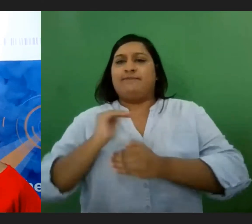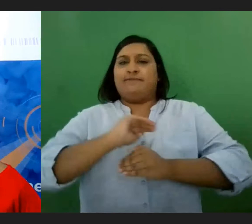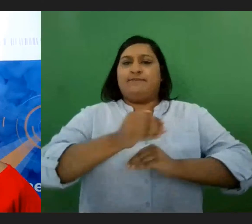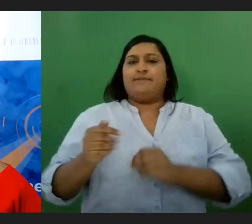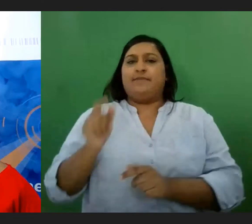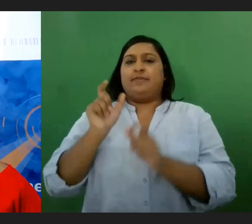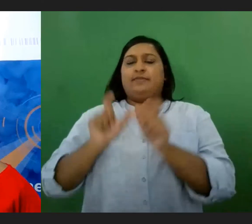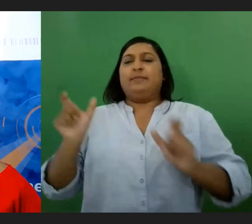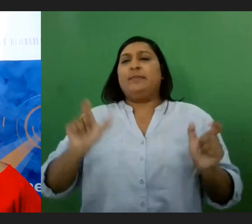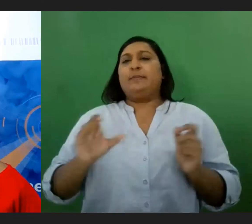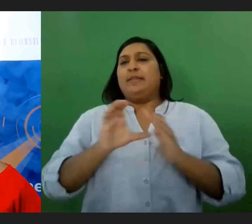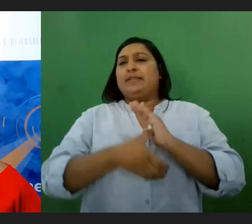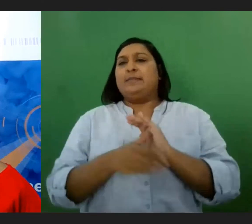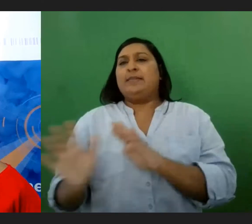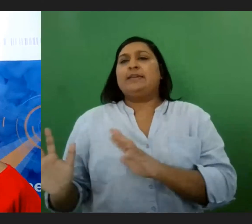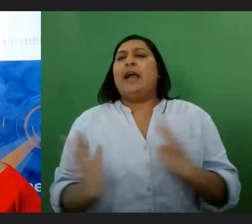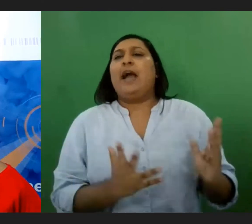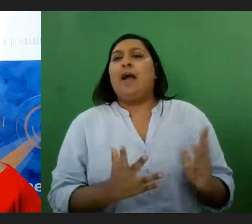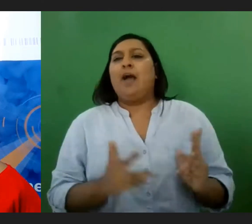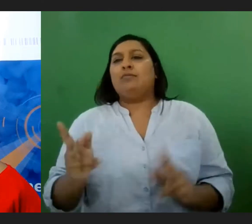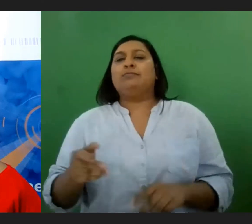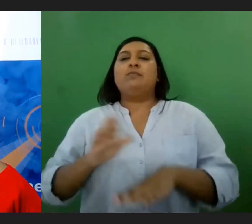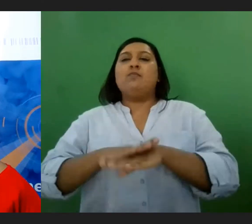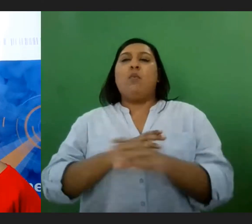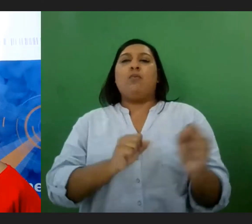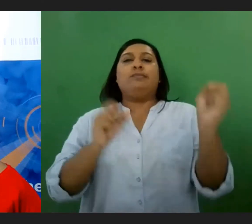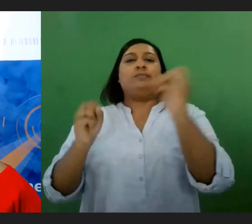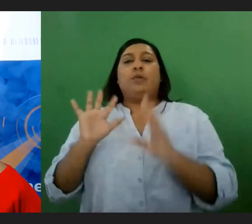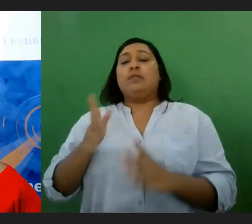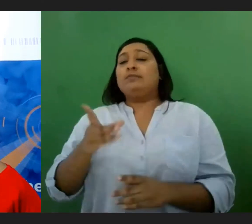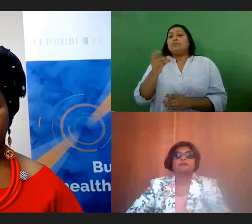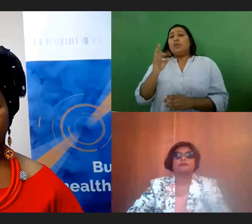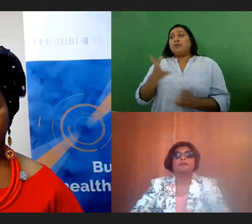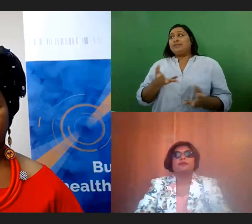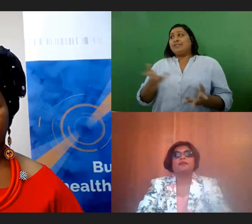disabilities. Over to you, Dr. Sukhraj.